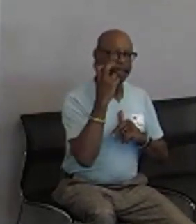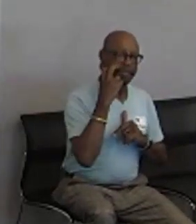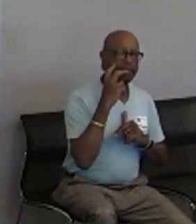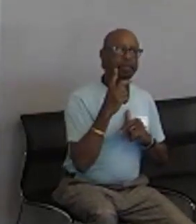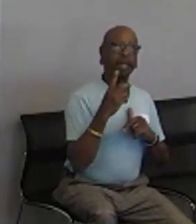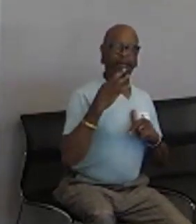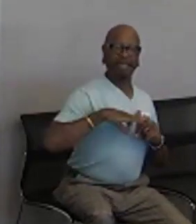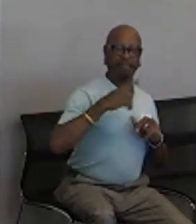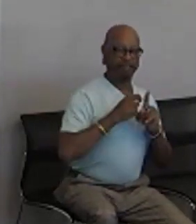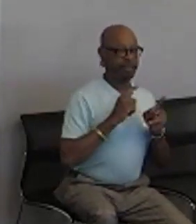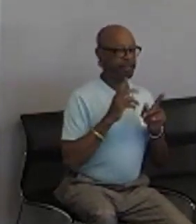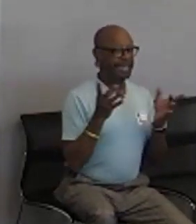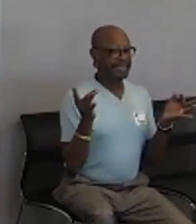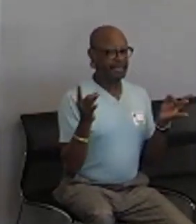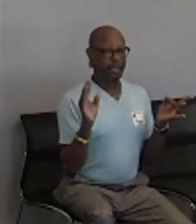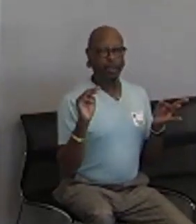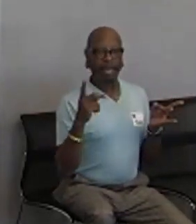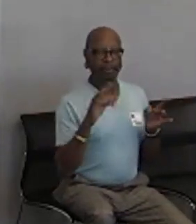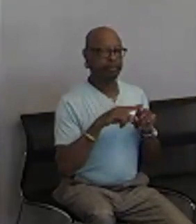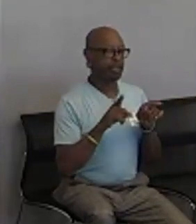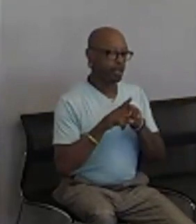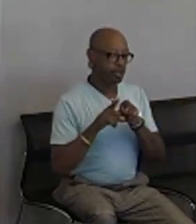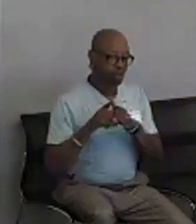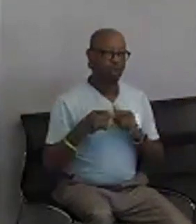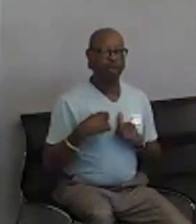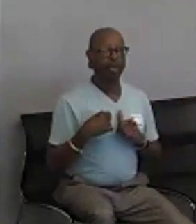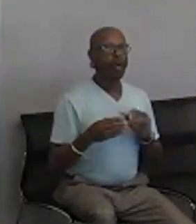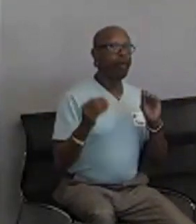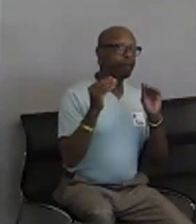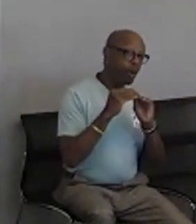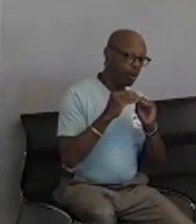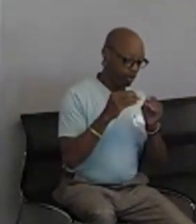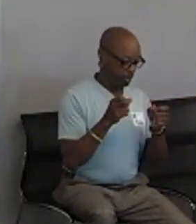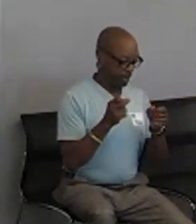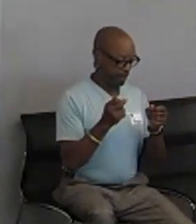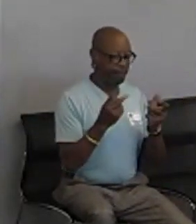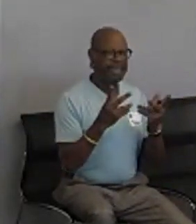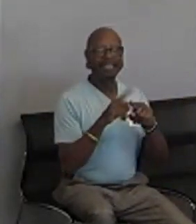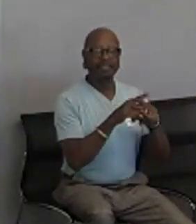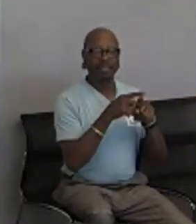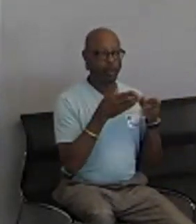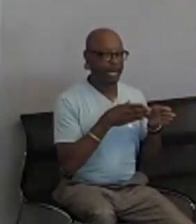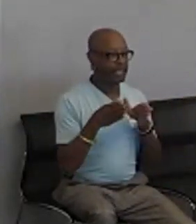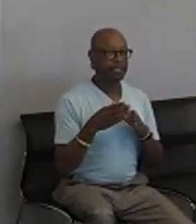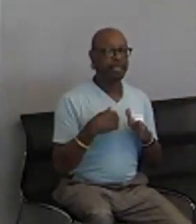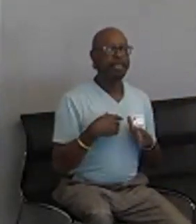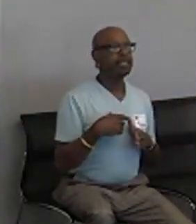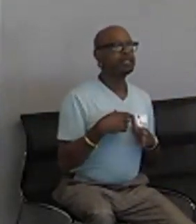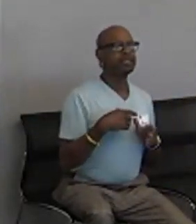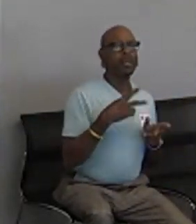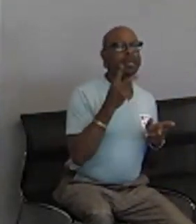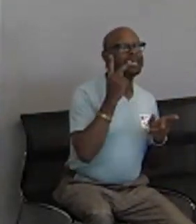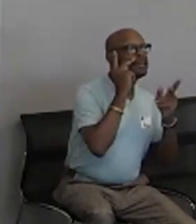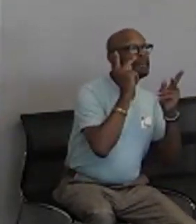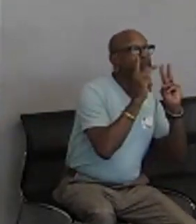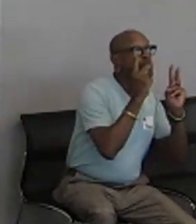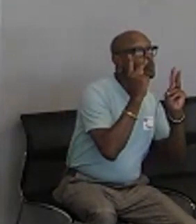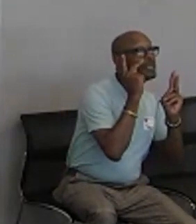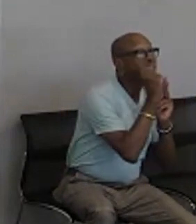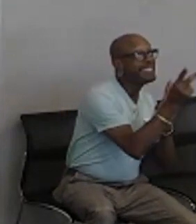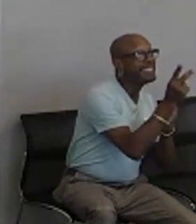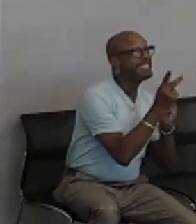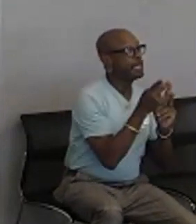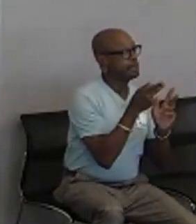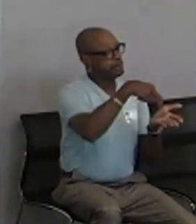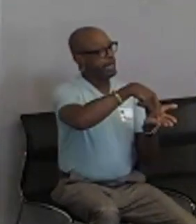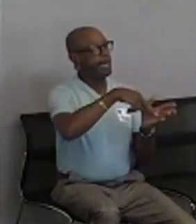from tactile maps, but we benefit from them more in many ways. Where sighted people can stand at an intersection and look around